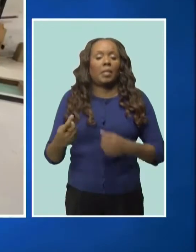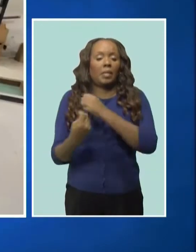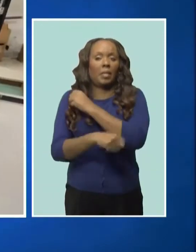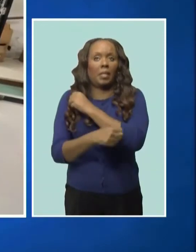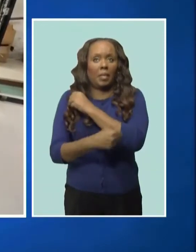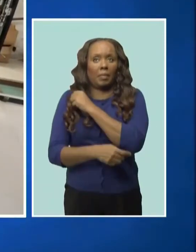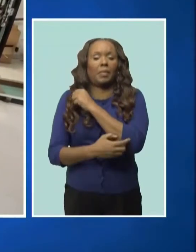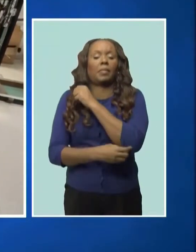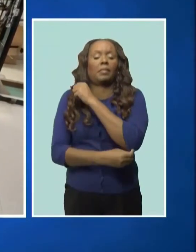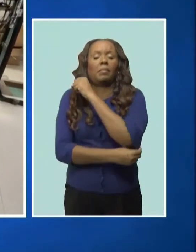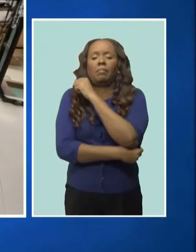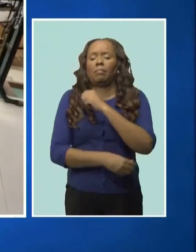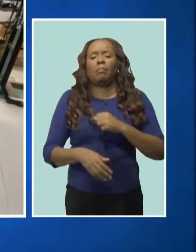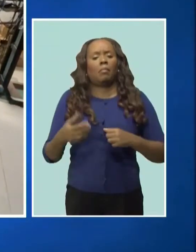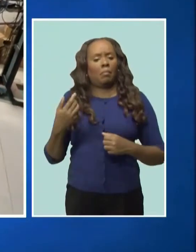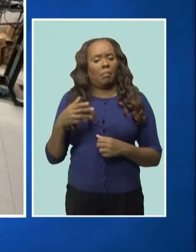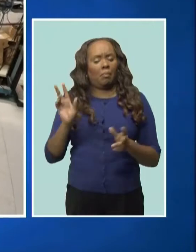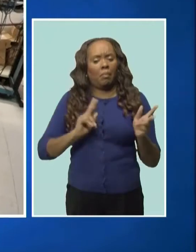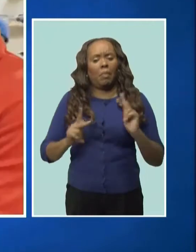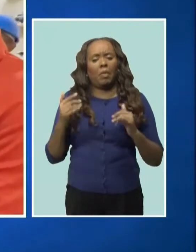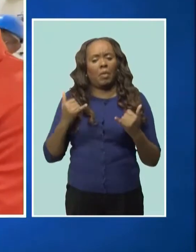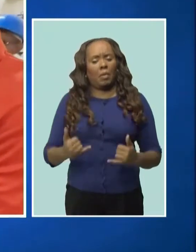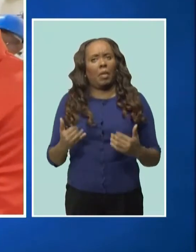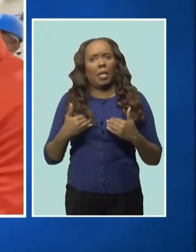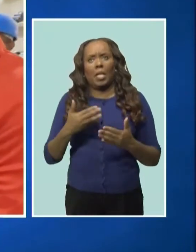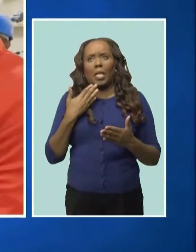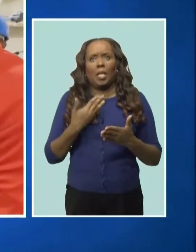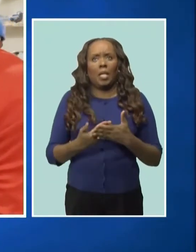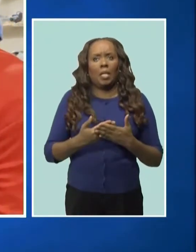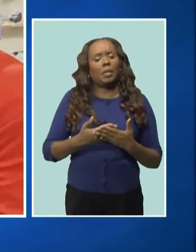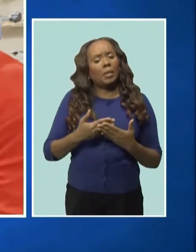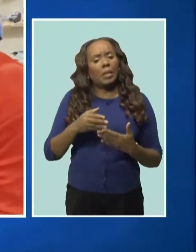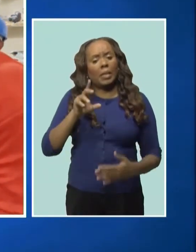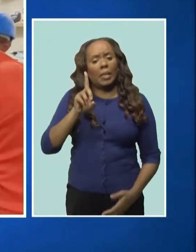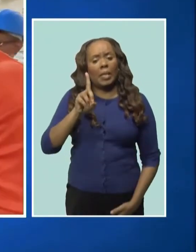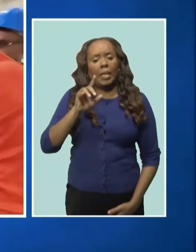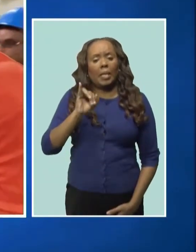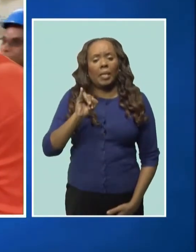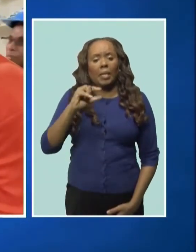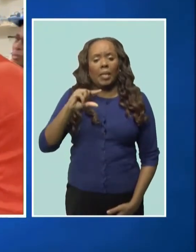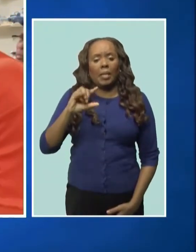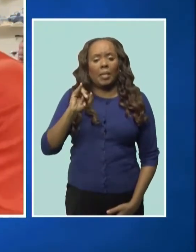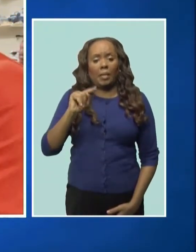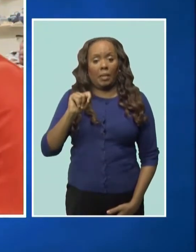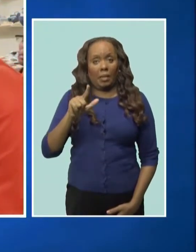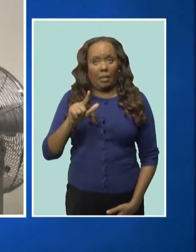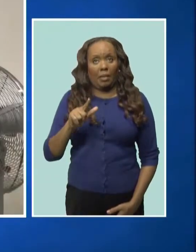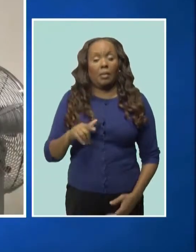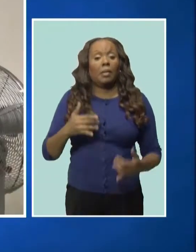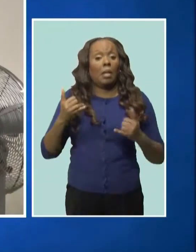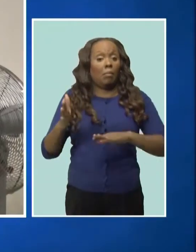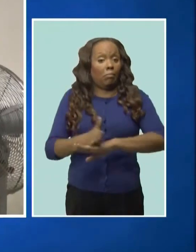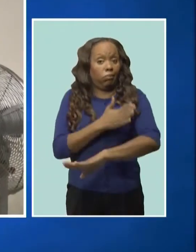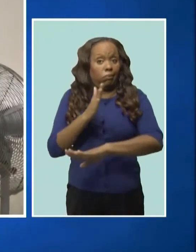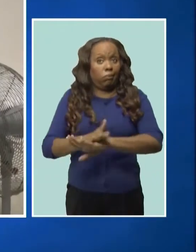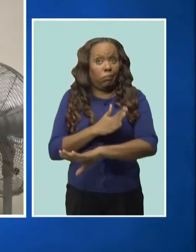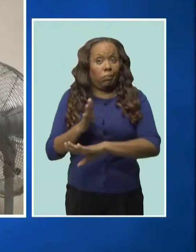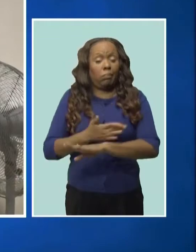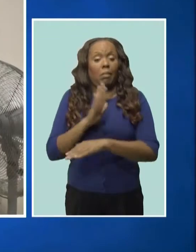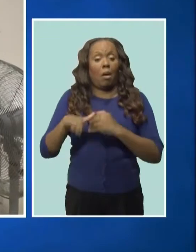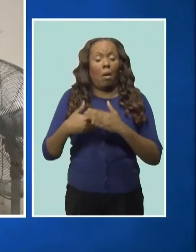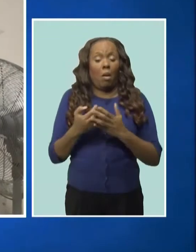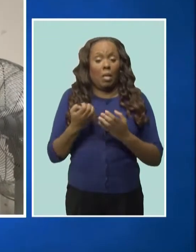subscribers digital quality content. Well, the corporation is continuing its upgrade of